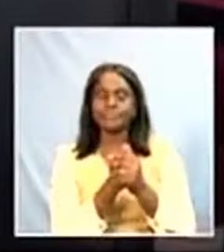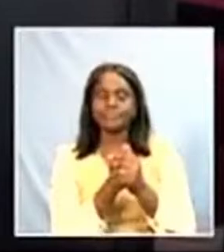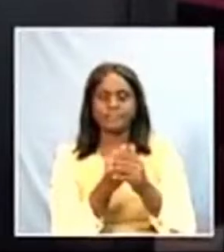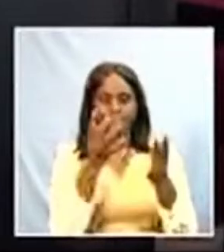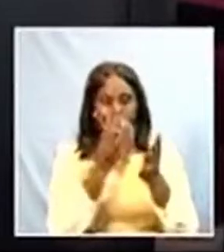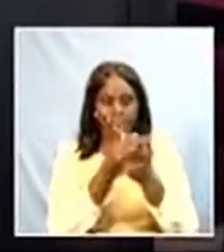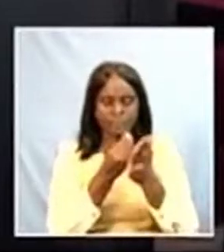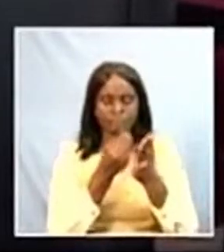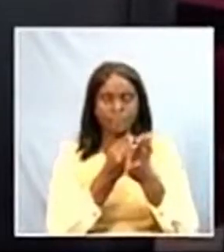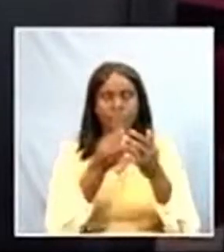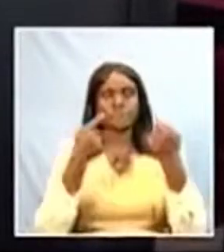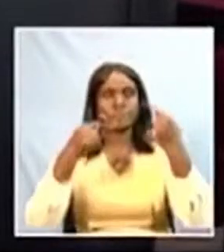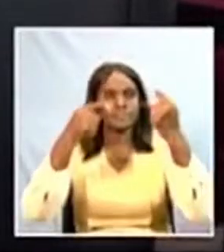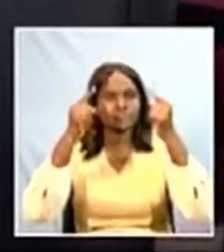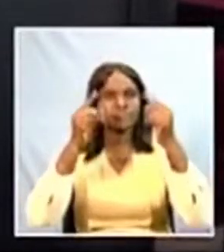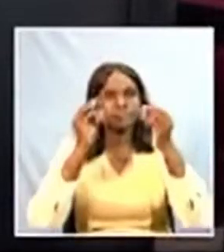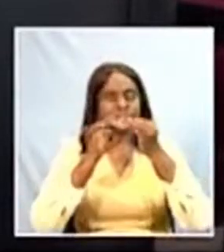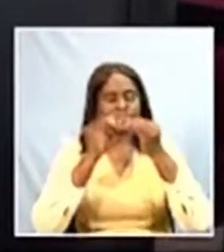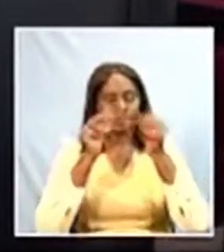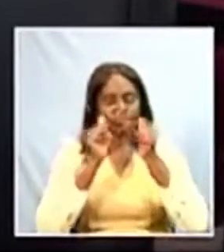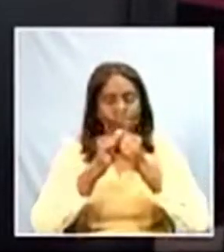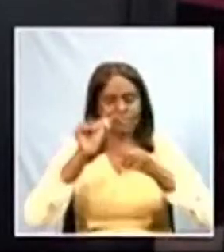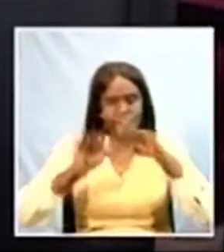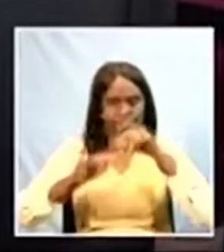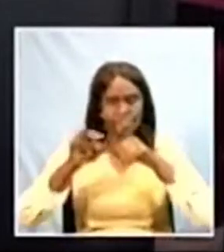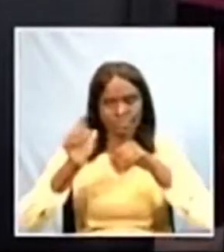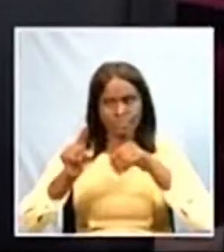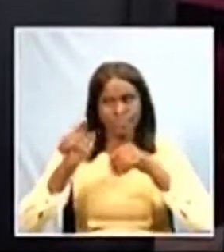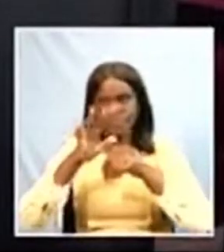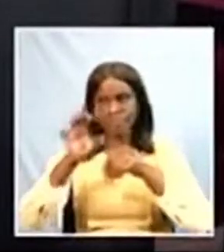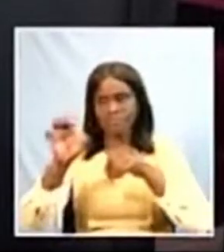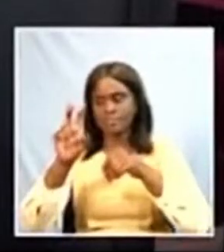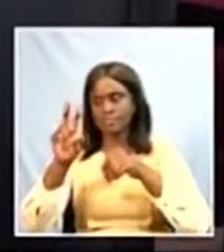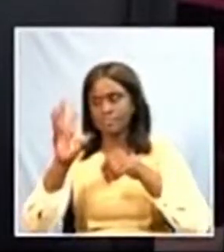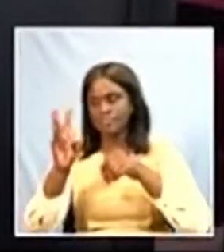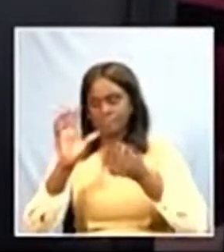the financial progress, with a balance of